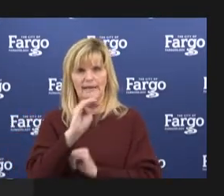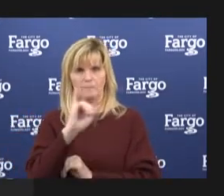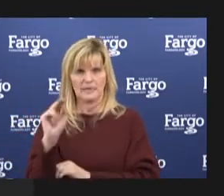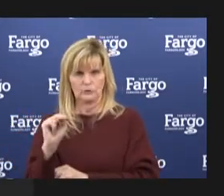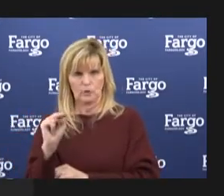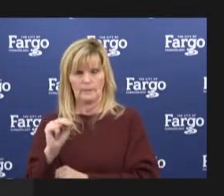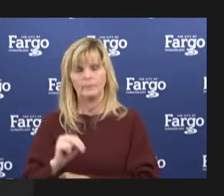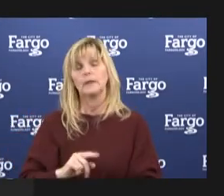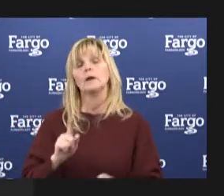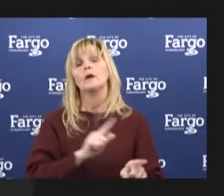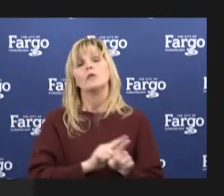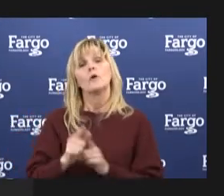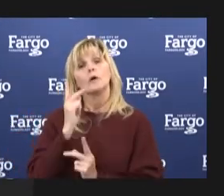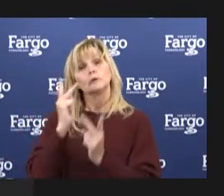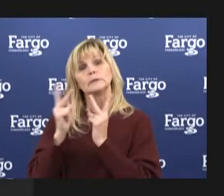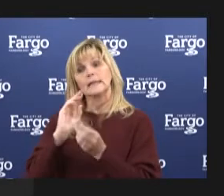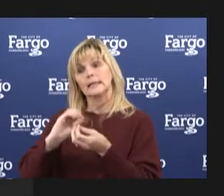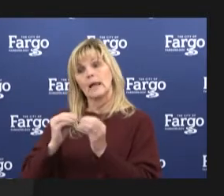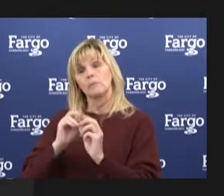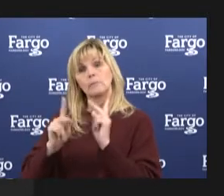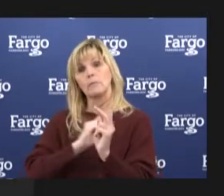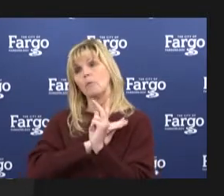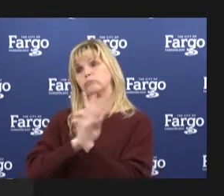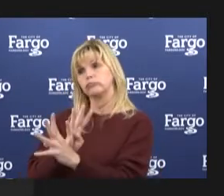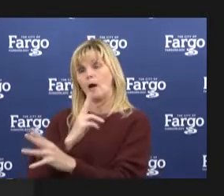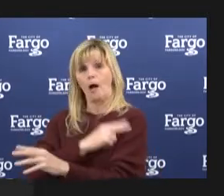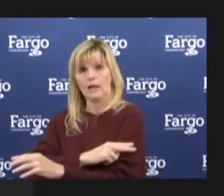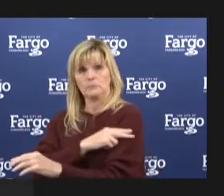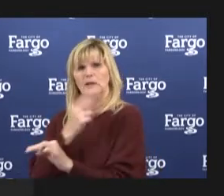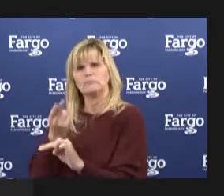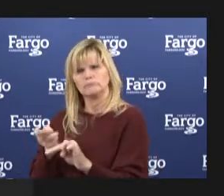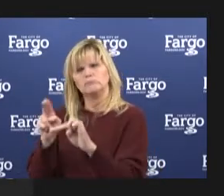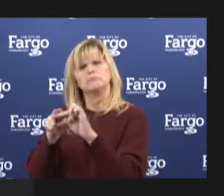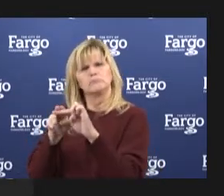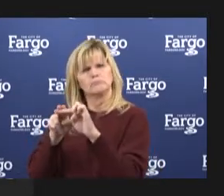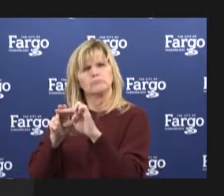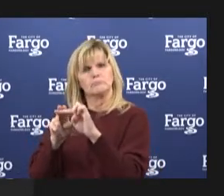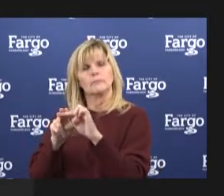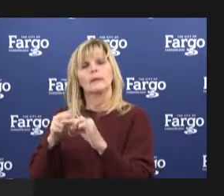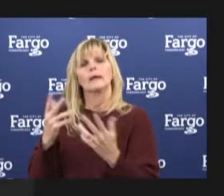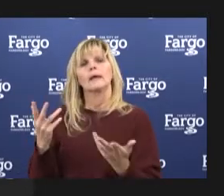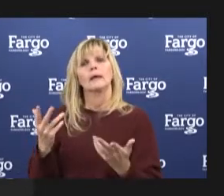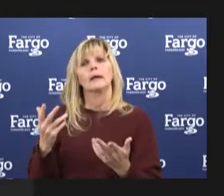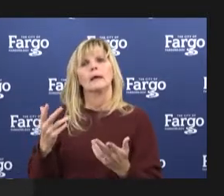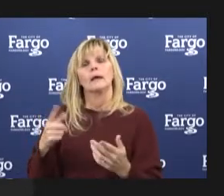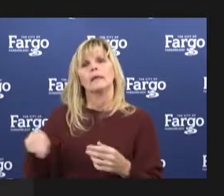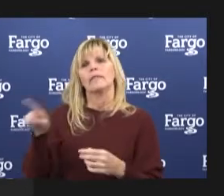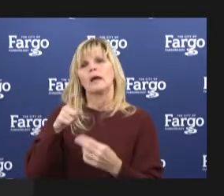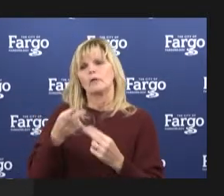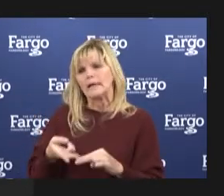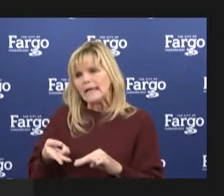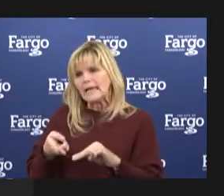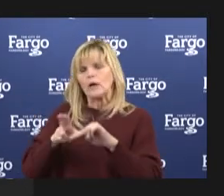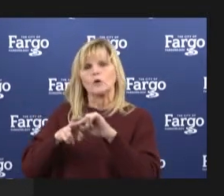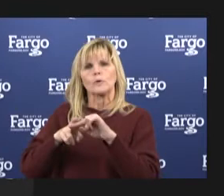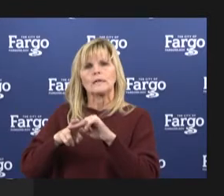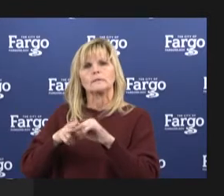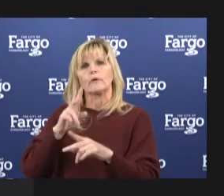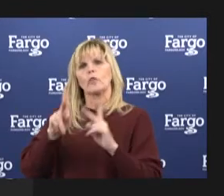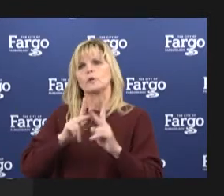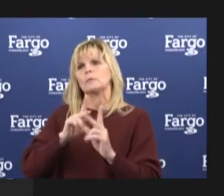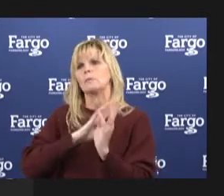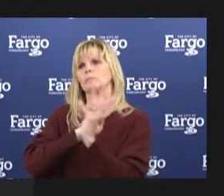seeing hospitalizations for COVID-19 that are increasing in Minnesota. They have these increases in